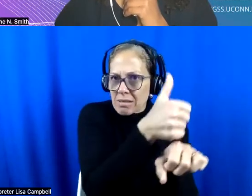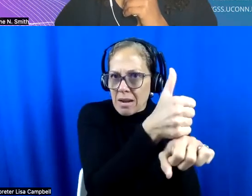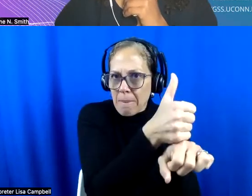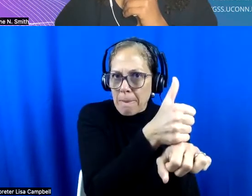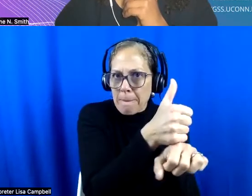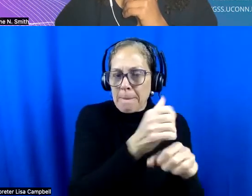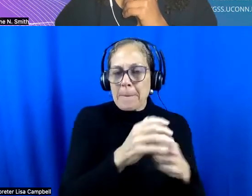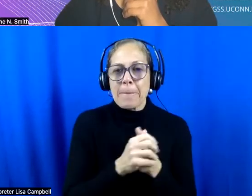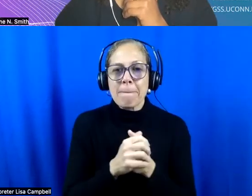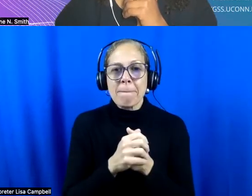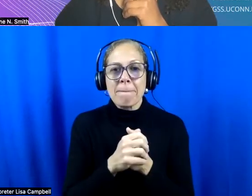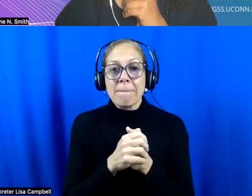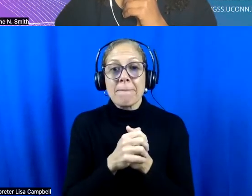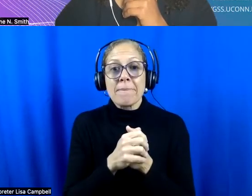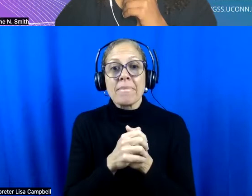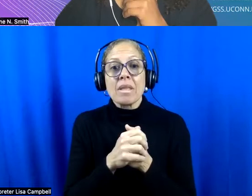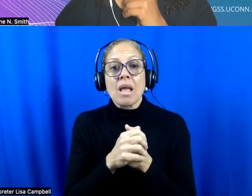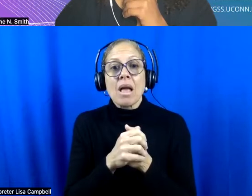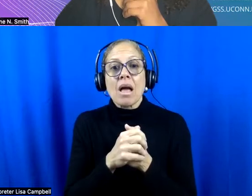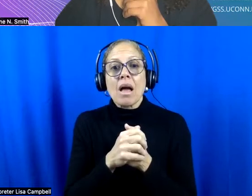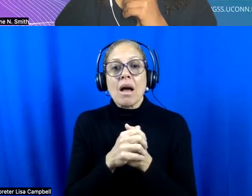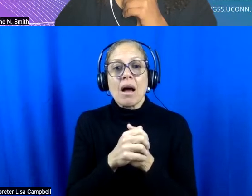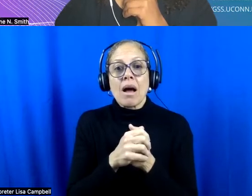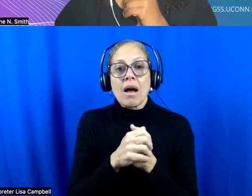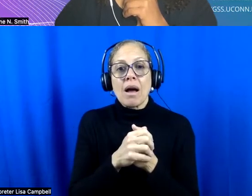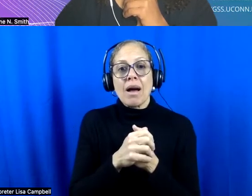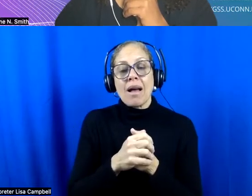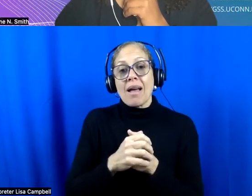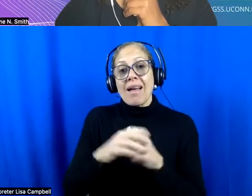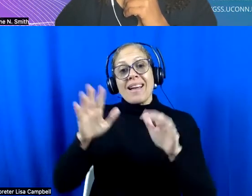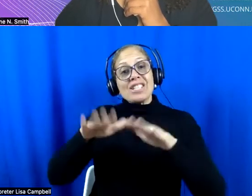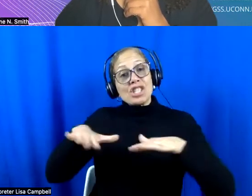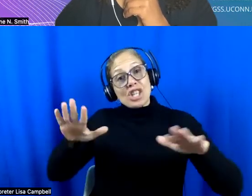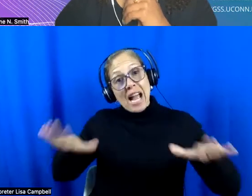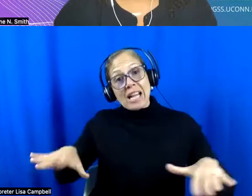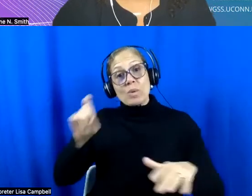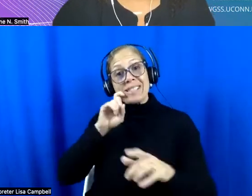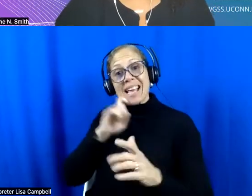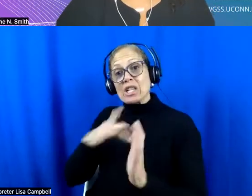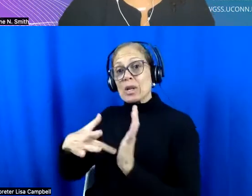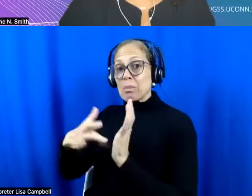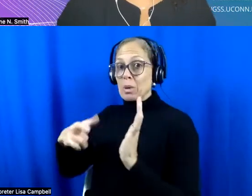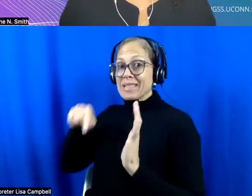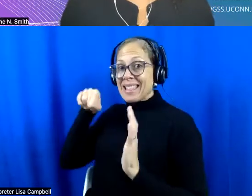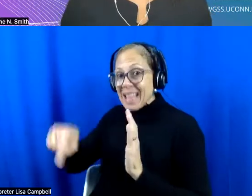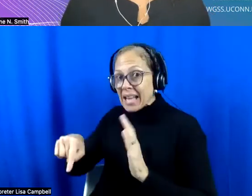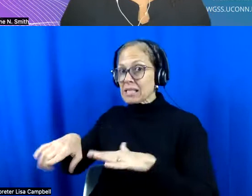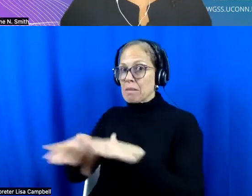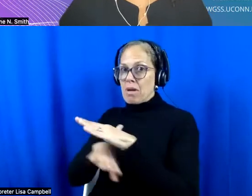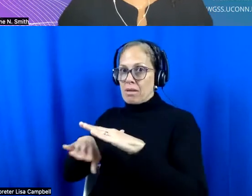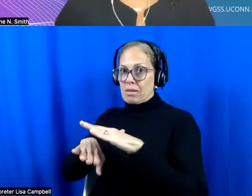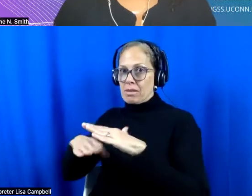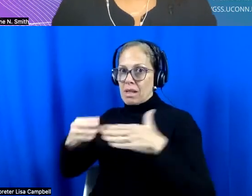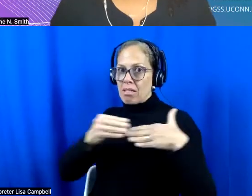it's childhood sexual abuse is foundational to all forms of violence. That is my unequivocal belief. I believe that